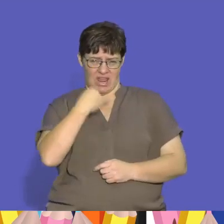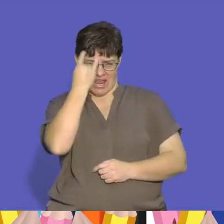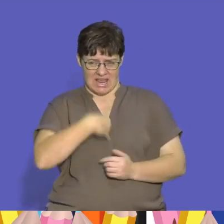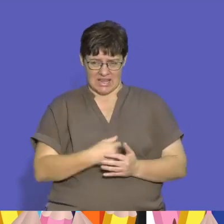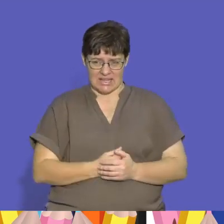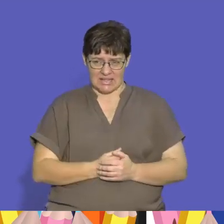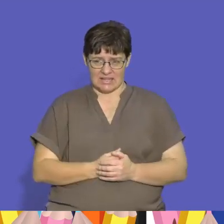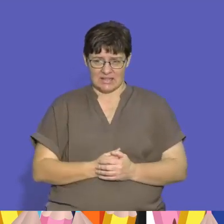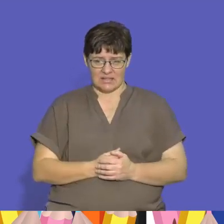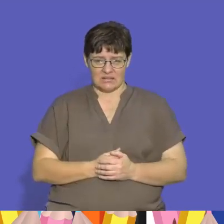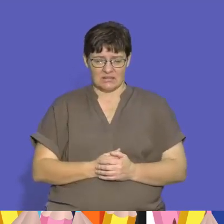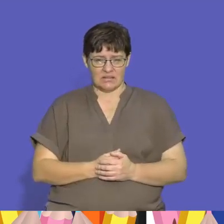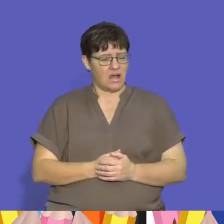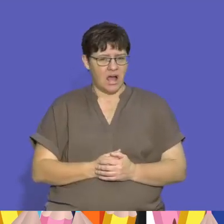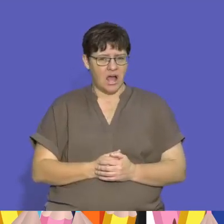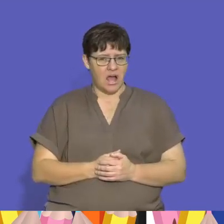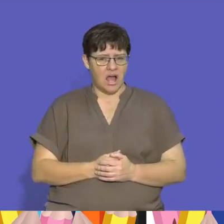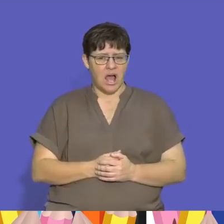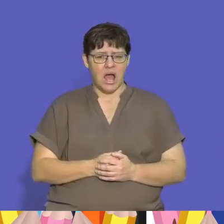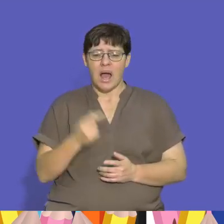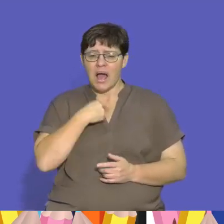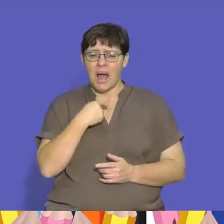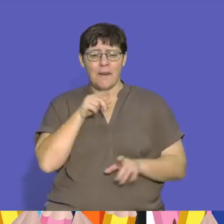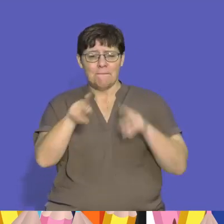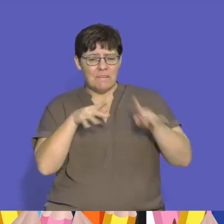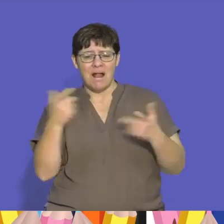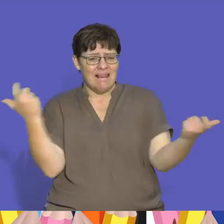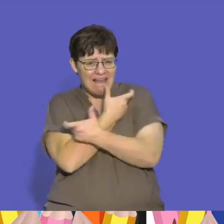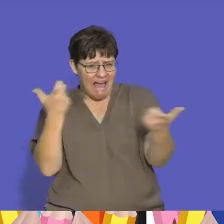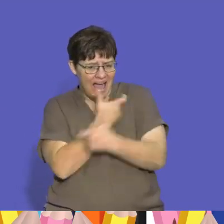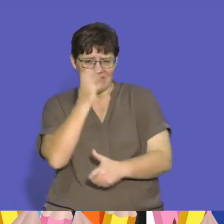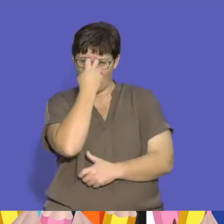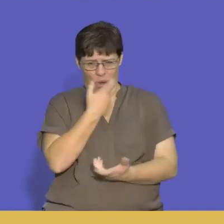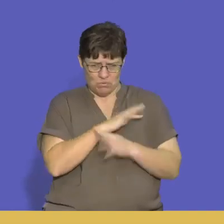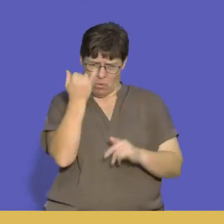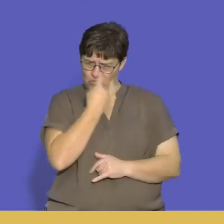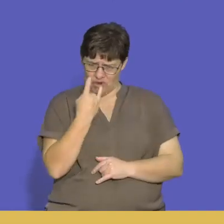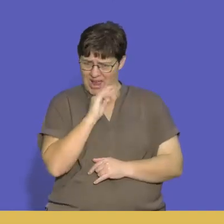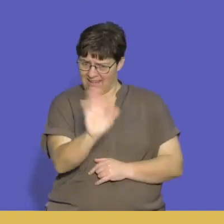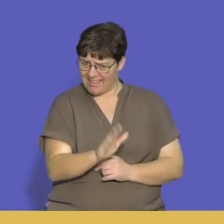that sentence? Clowns normally make people laugh, don't they?